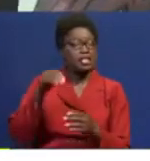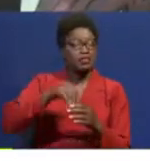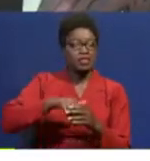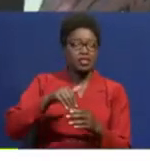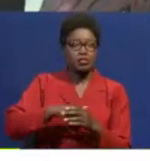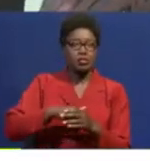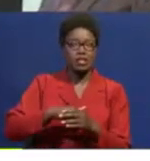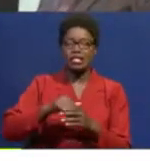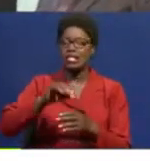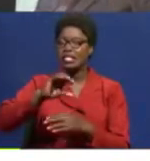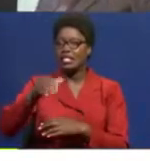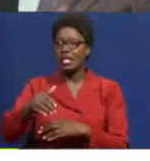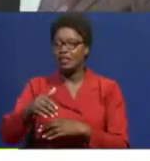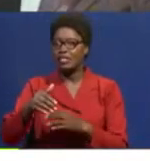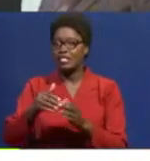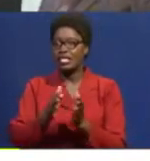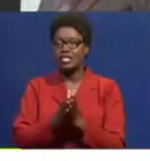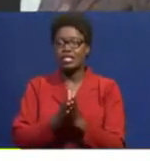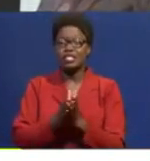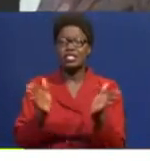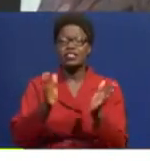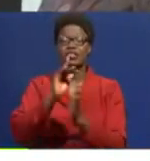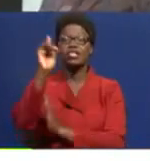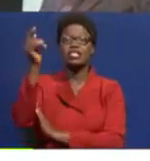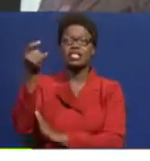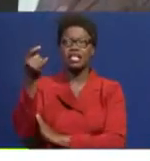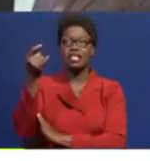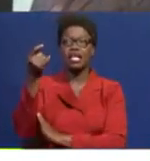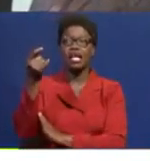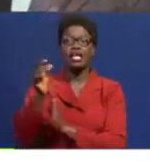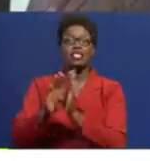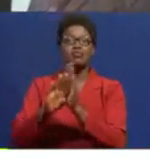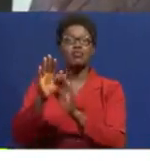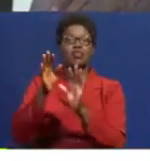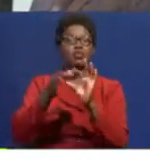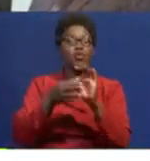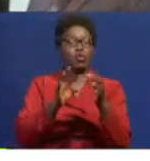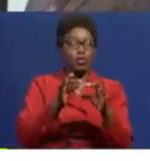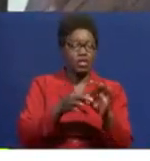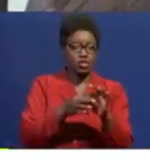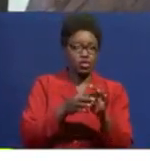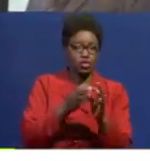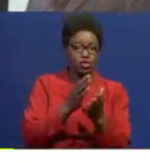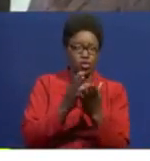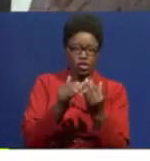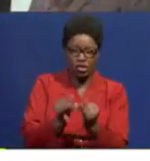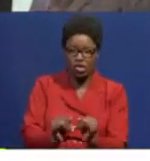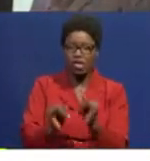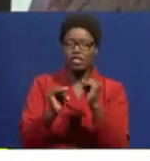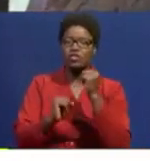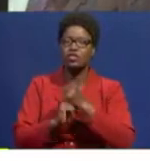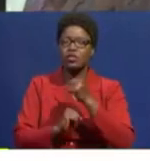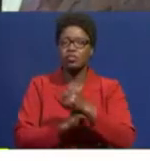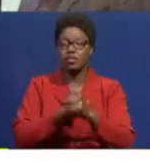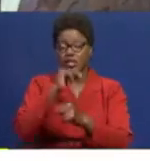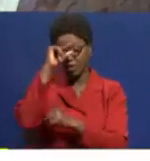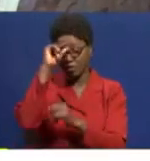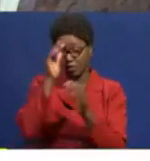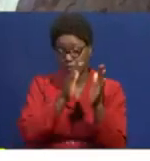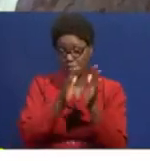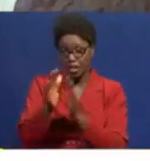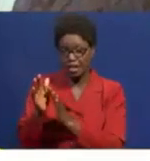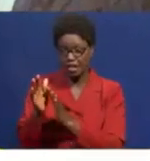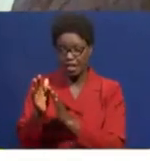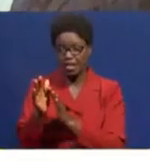investment in the county and in general in Kenya as development cooperation, we really are trying to support the government plan